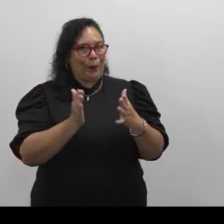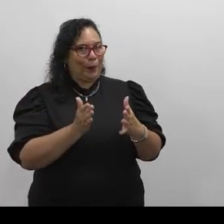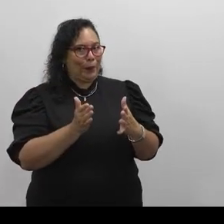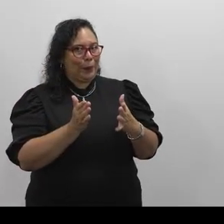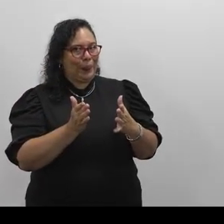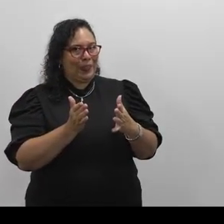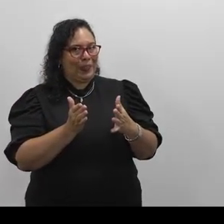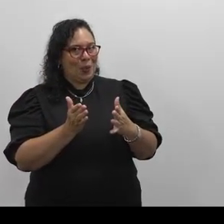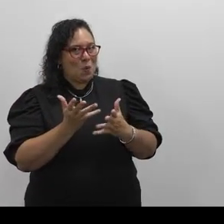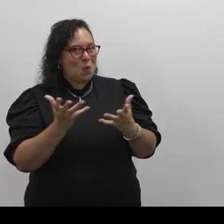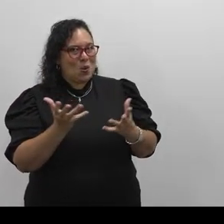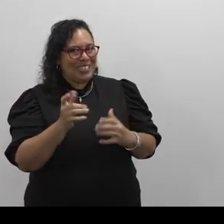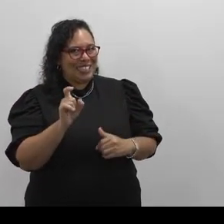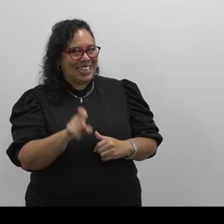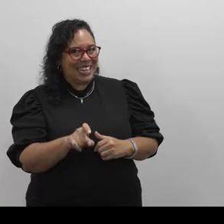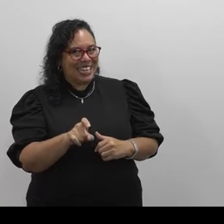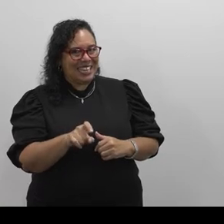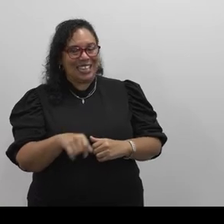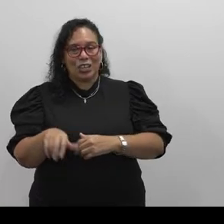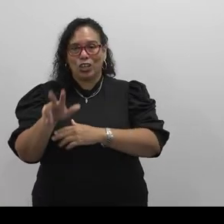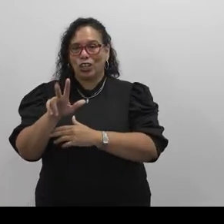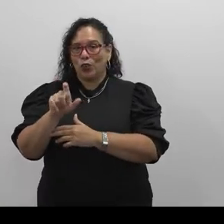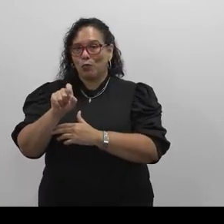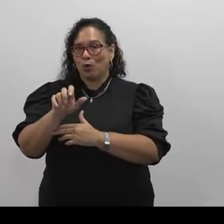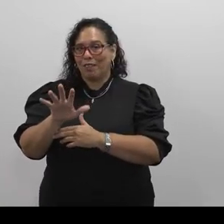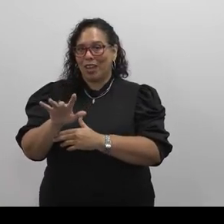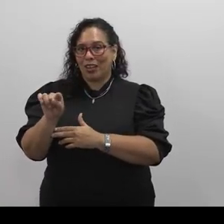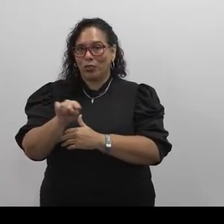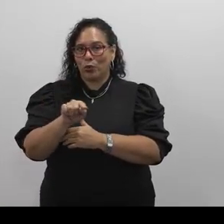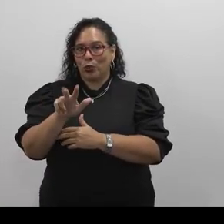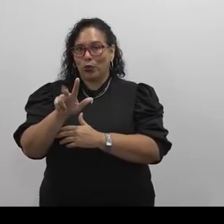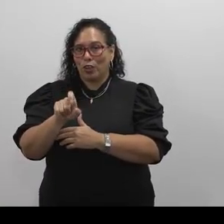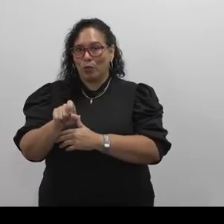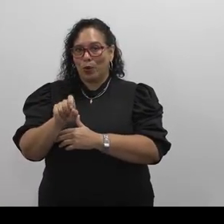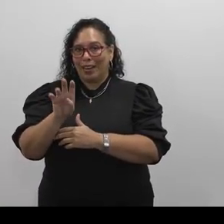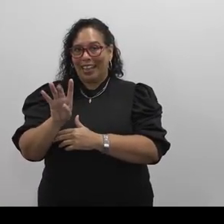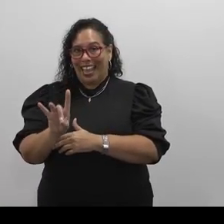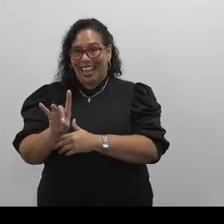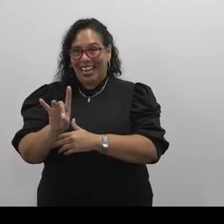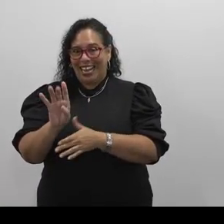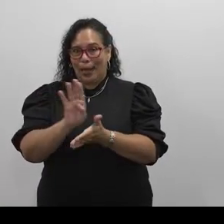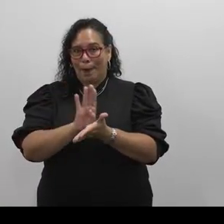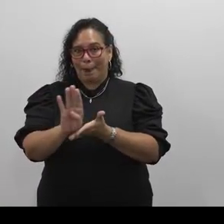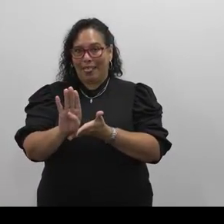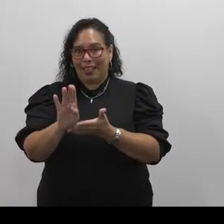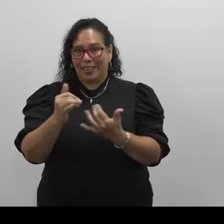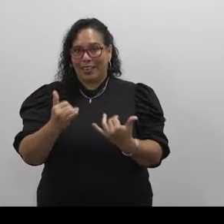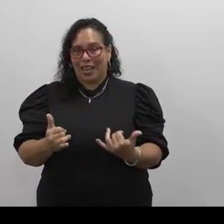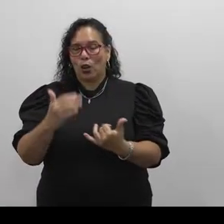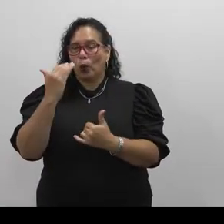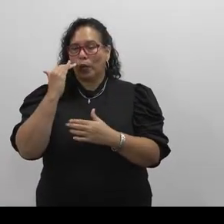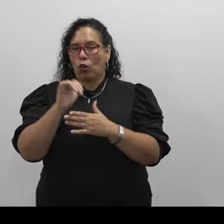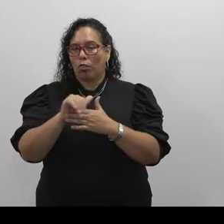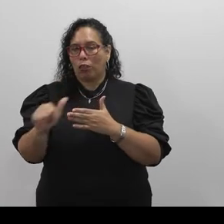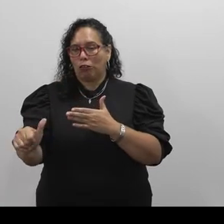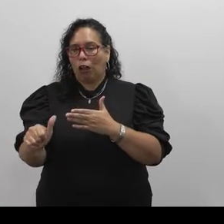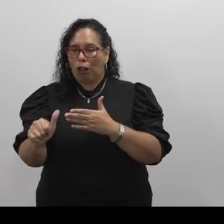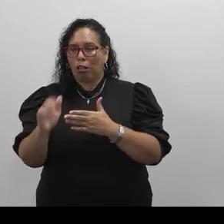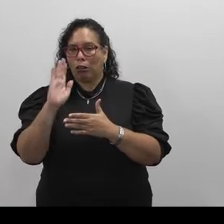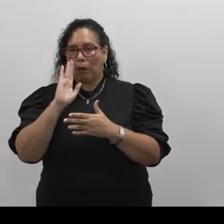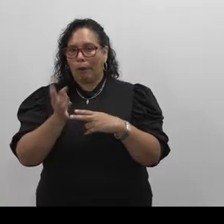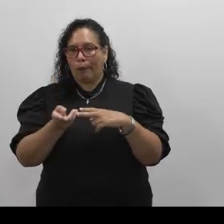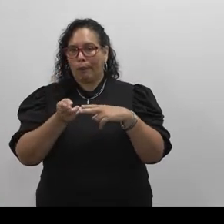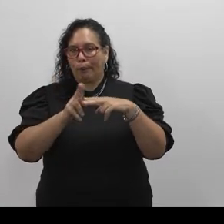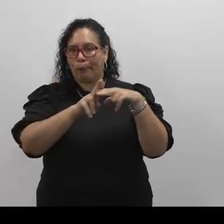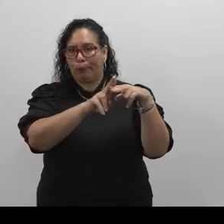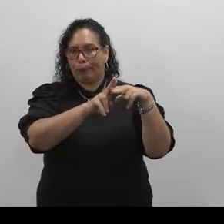on what that need is, right? So 3.5 to 3.8 billion today. We know that dollar's gonna continue to climb. So I just wanna reiterate those